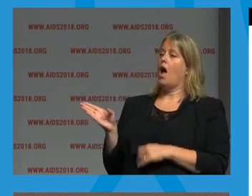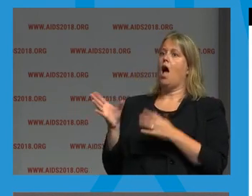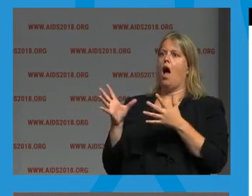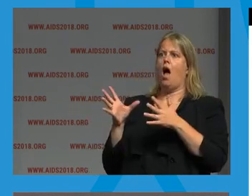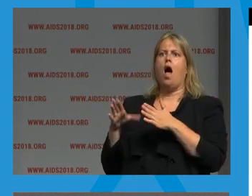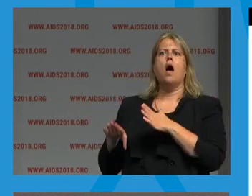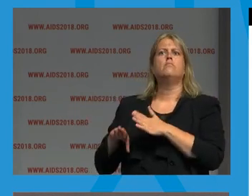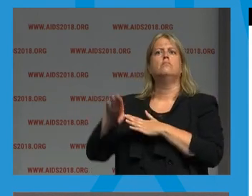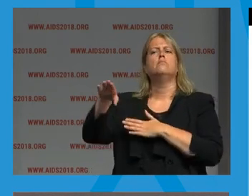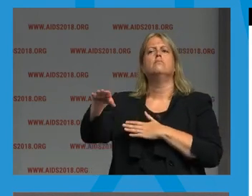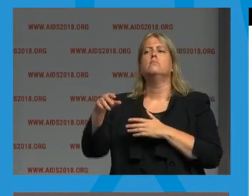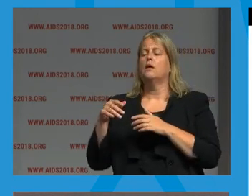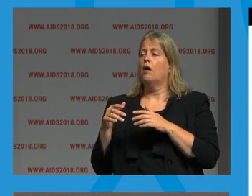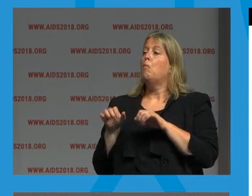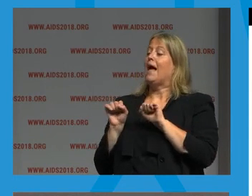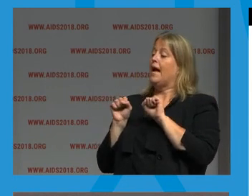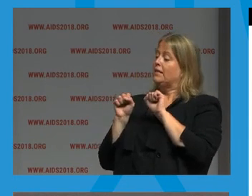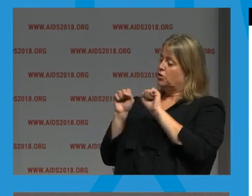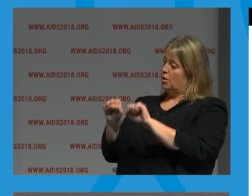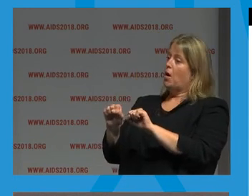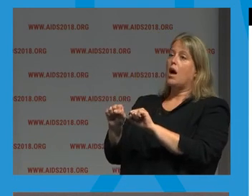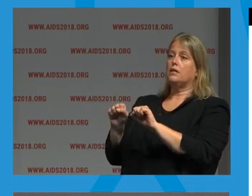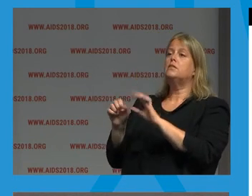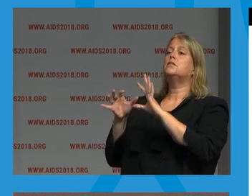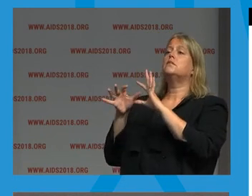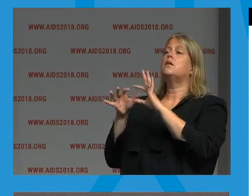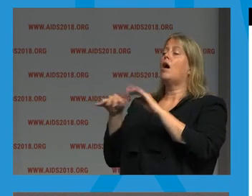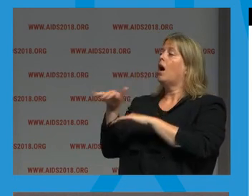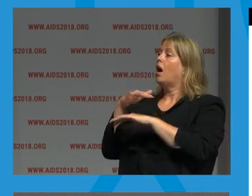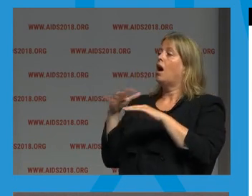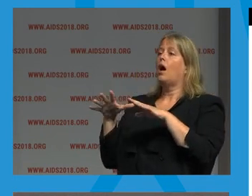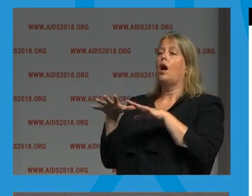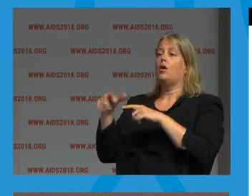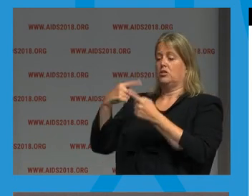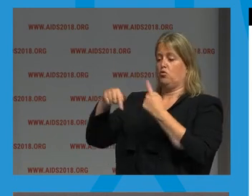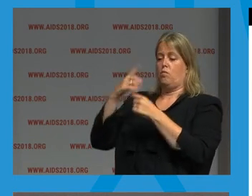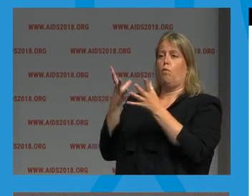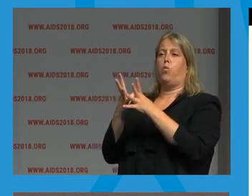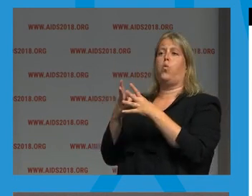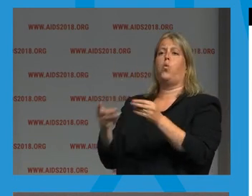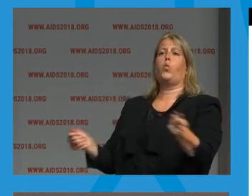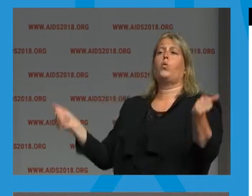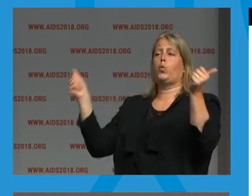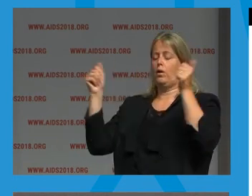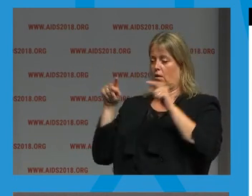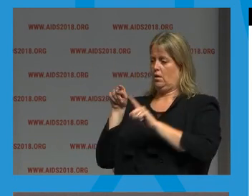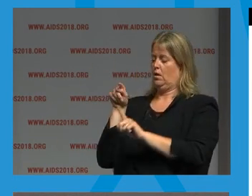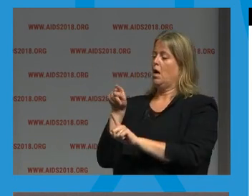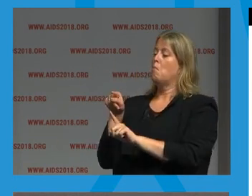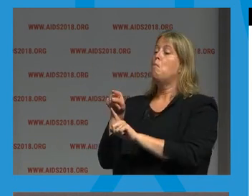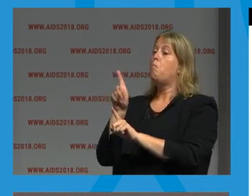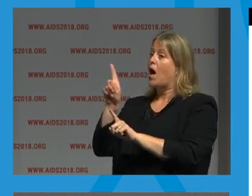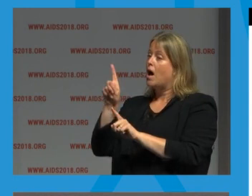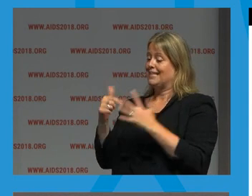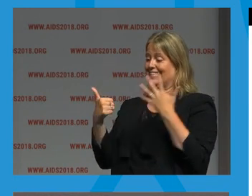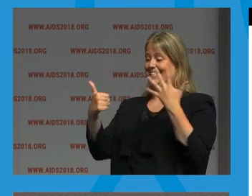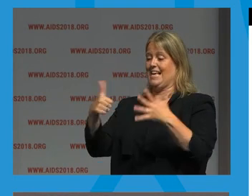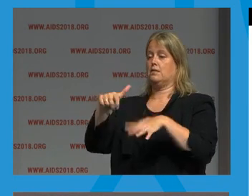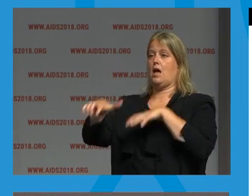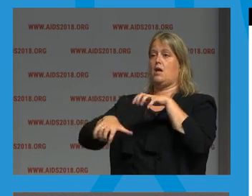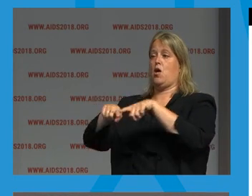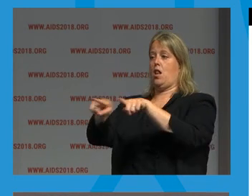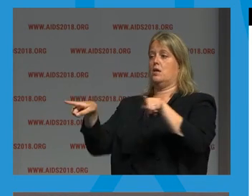dramatic way, after the antibodies pharmacokinetically had disappeared from the circulation, they had induced in 6 of those